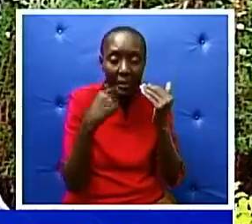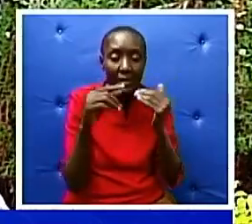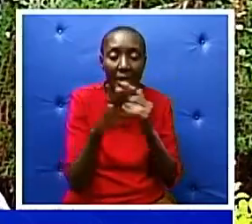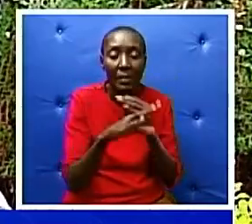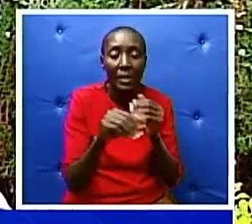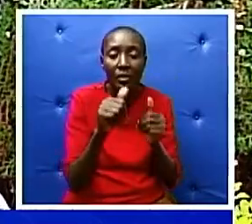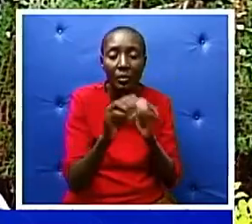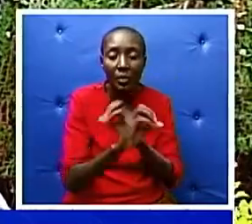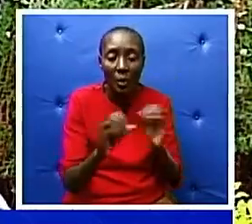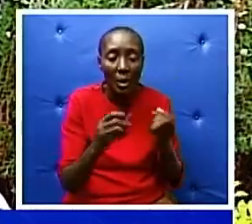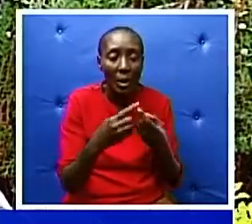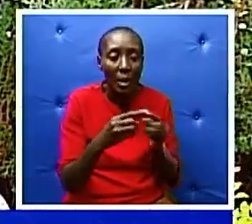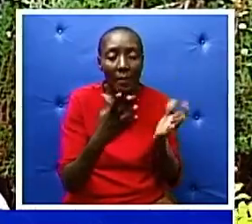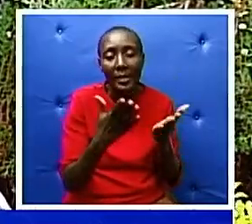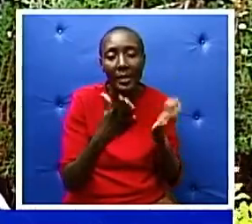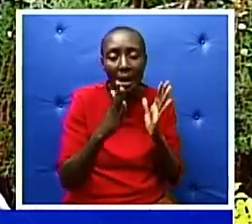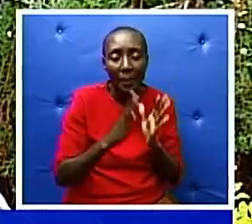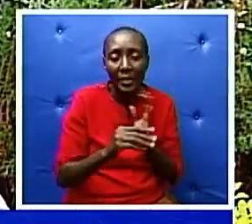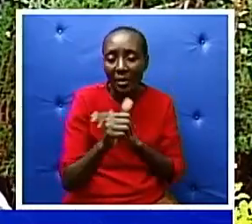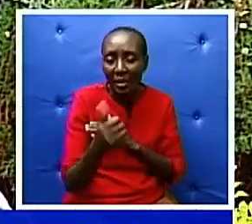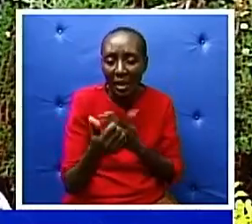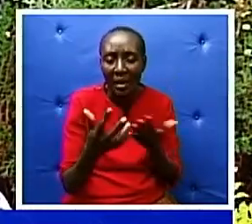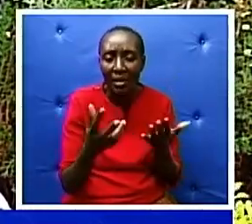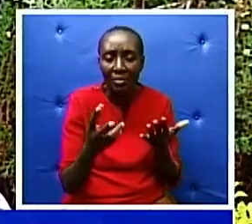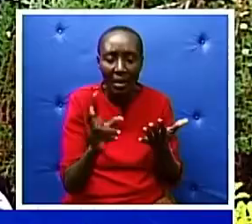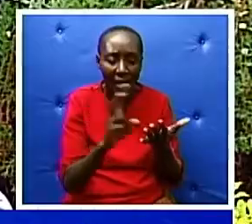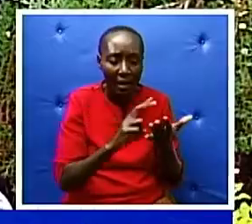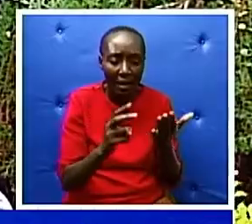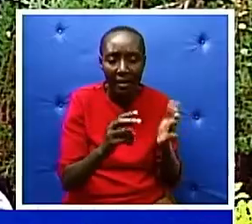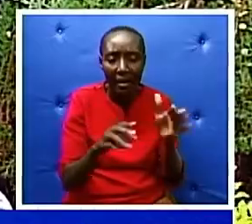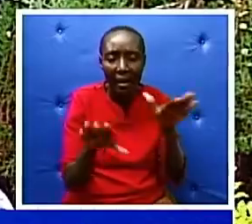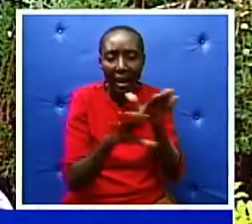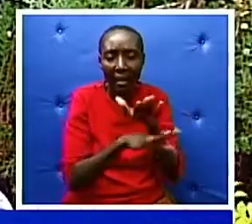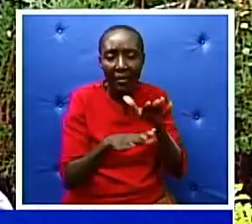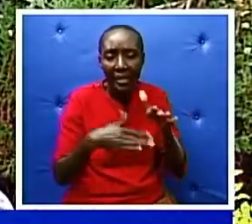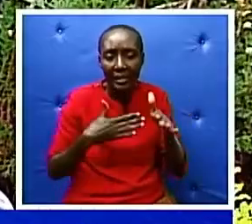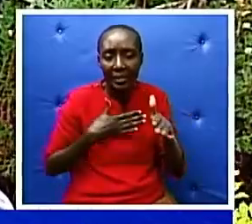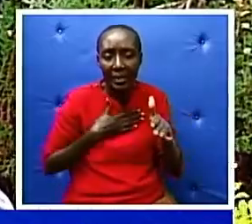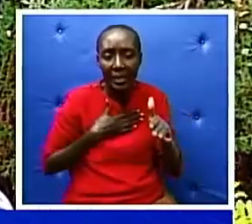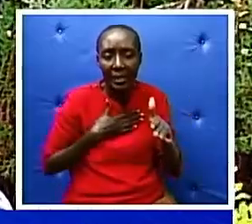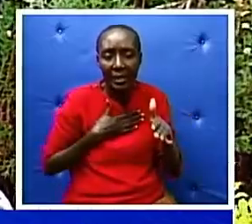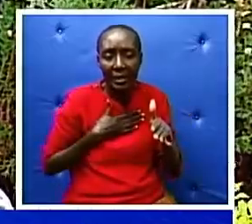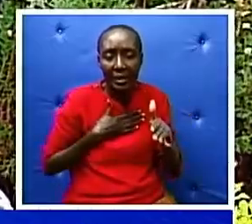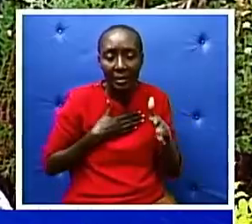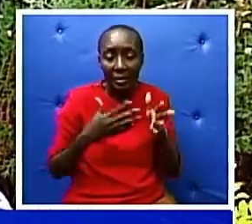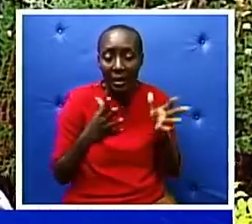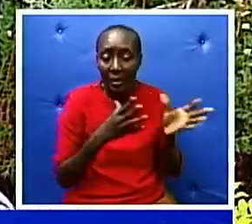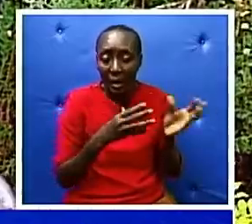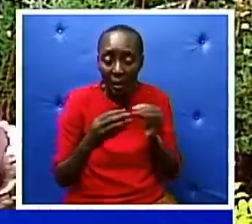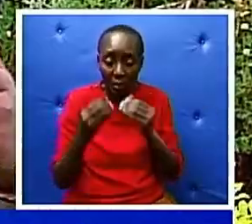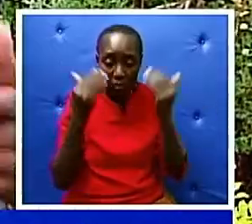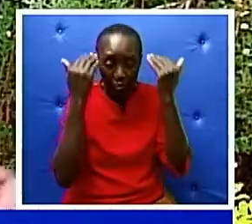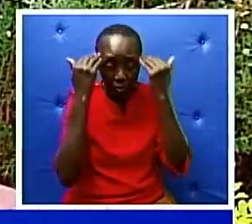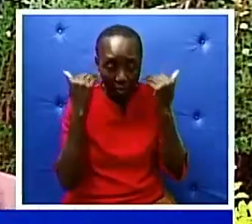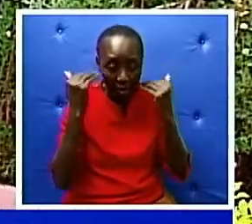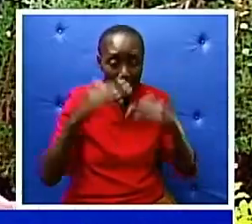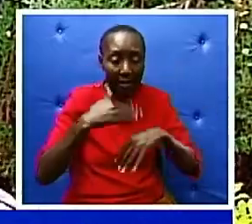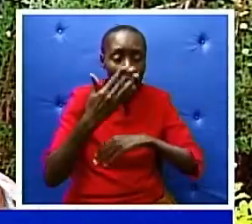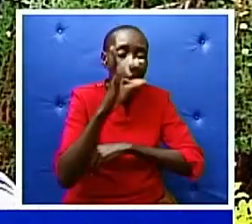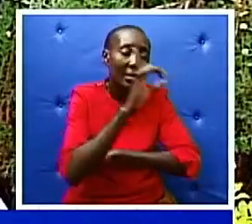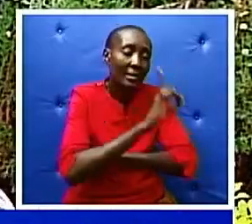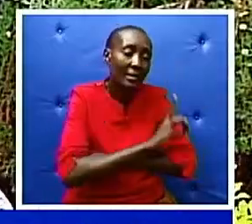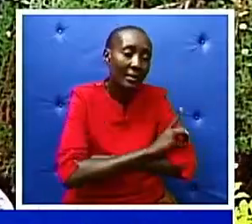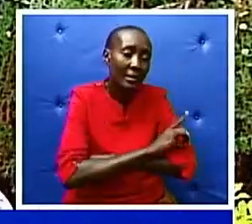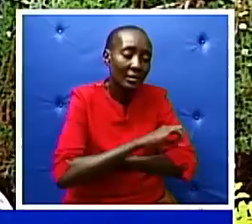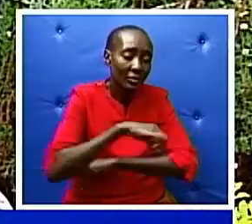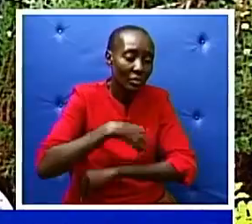someone working my files from the court. So I was supposed to go to court like tomorrow. I